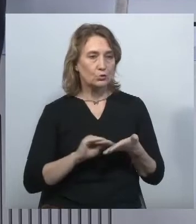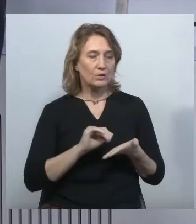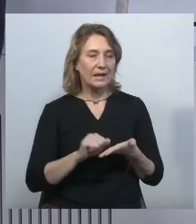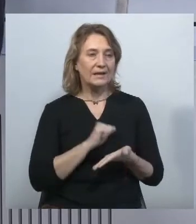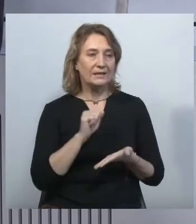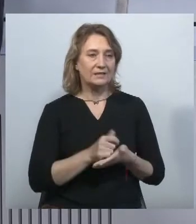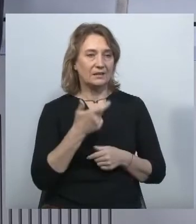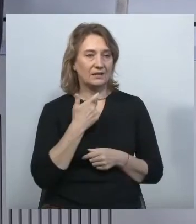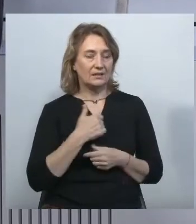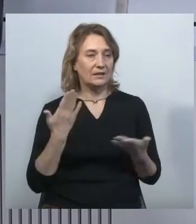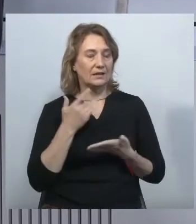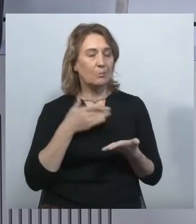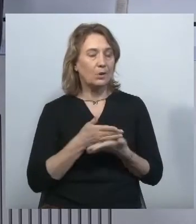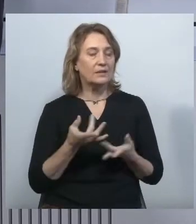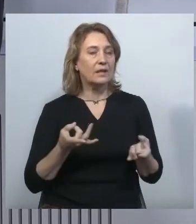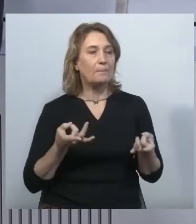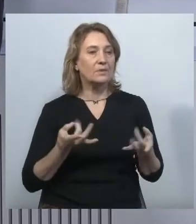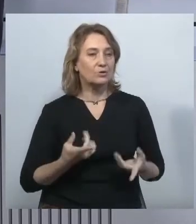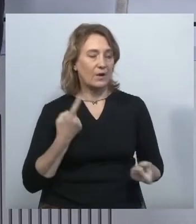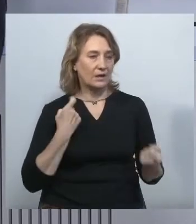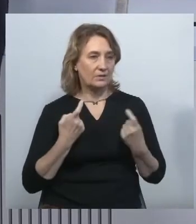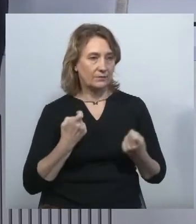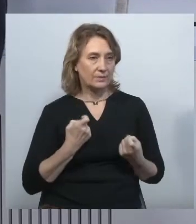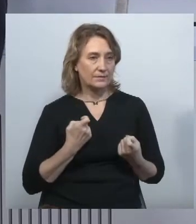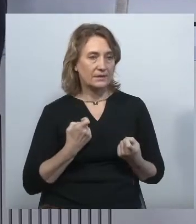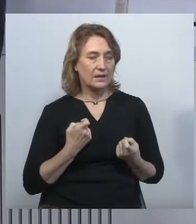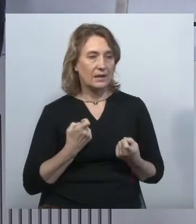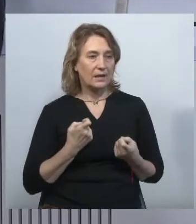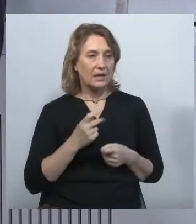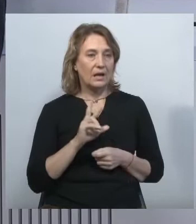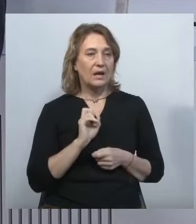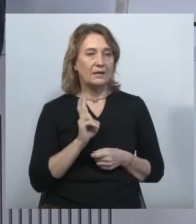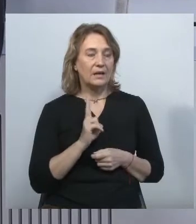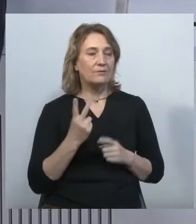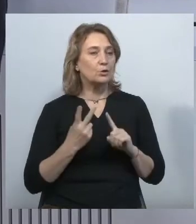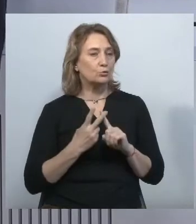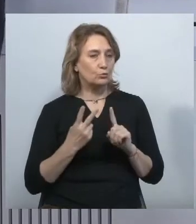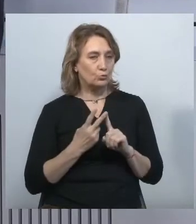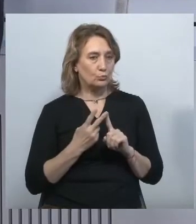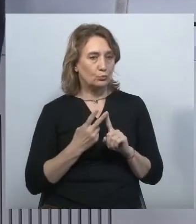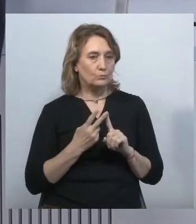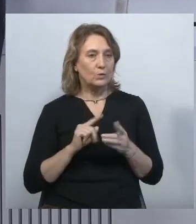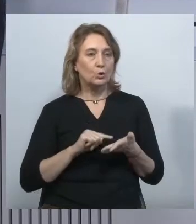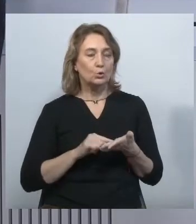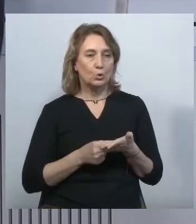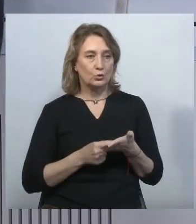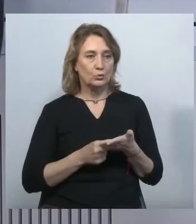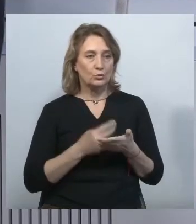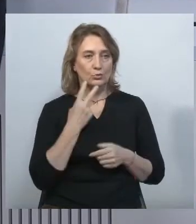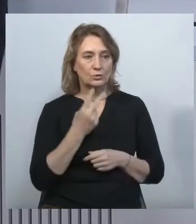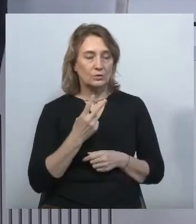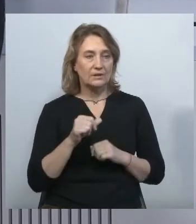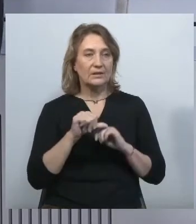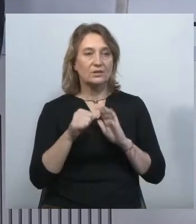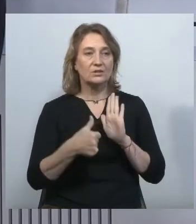write that you stick to the requirements of the code of ethics. How do you refute information? How do you provide